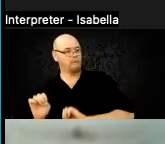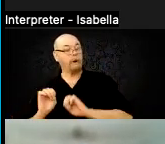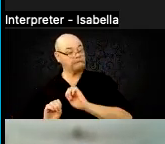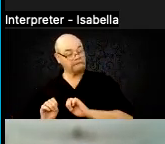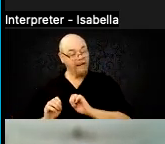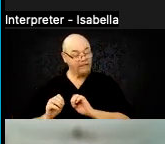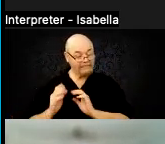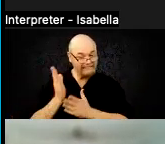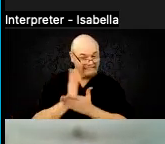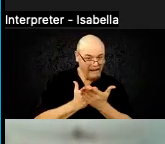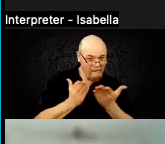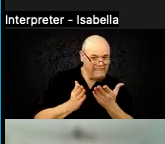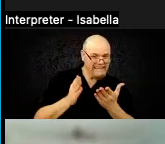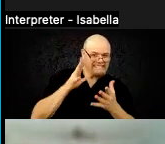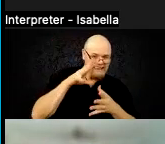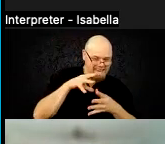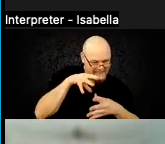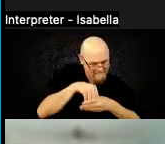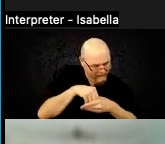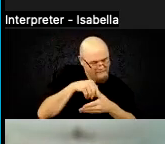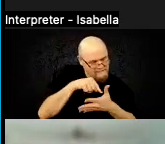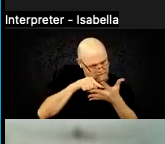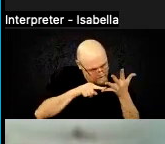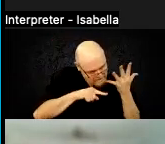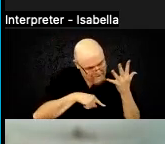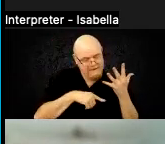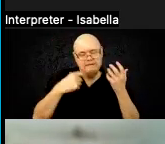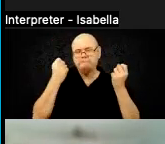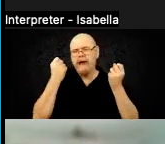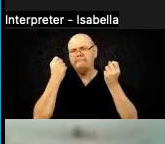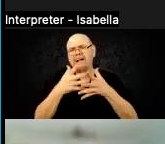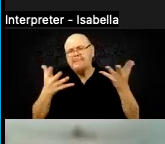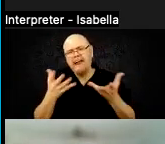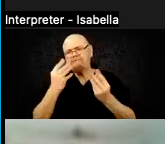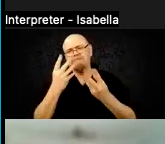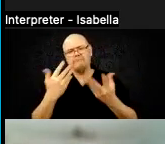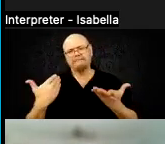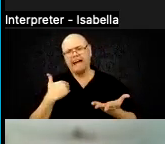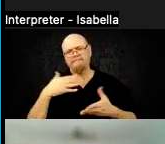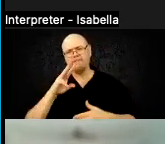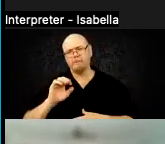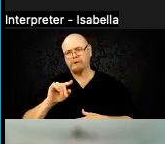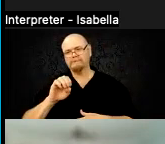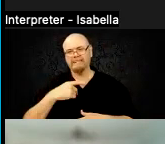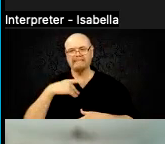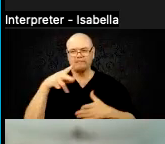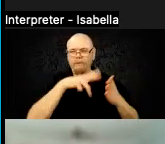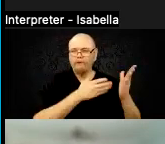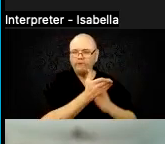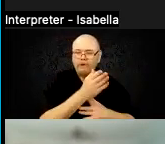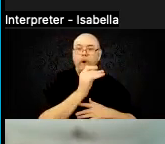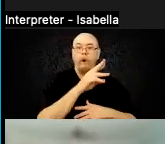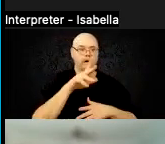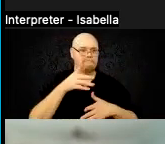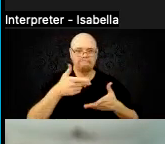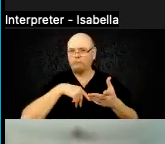this. All of these options, we have lots of fact sheets on our website, and we're happy to send more information if you have questions or are thinking about exploring any